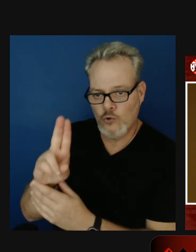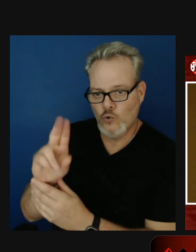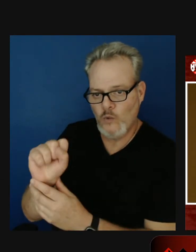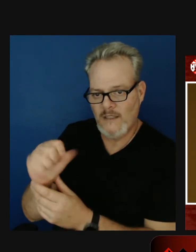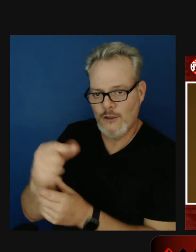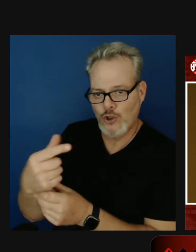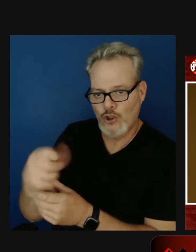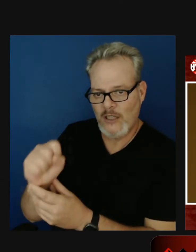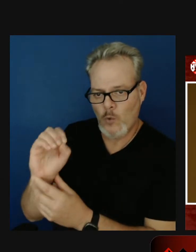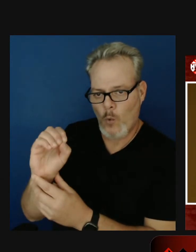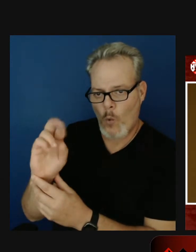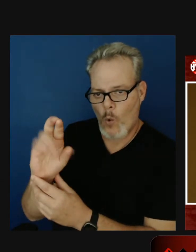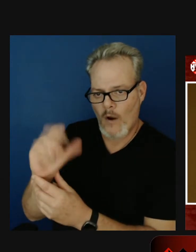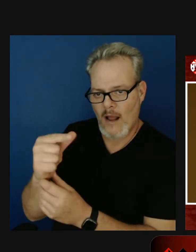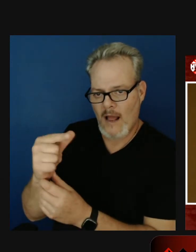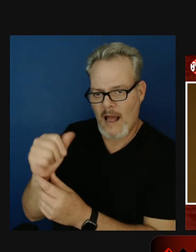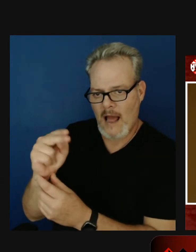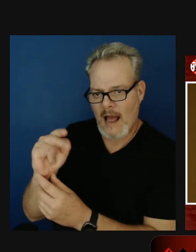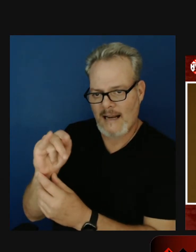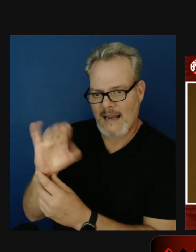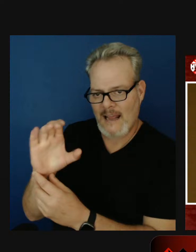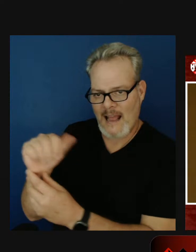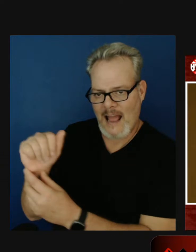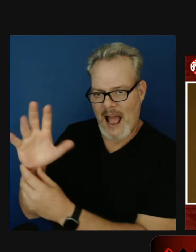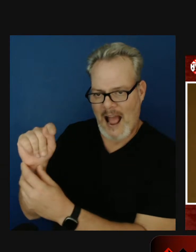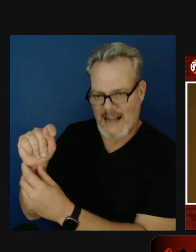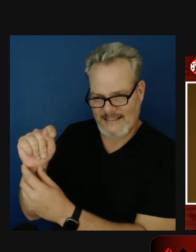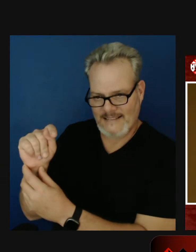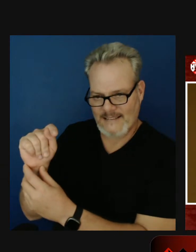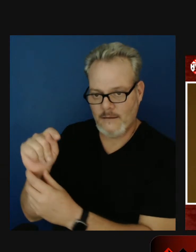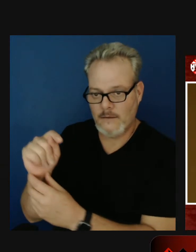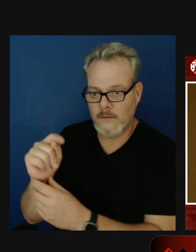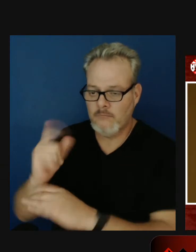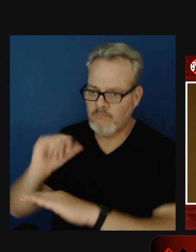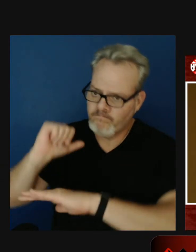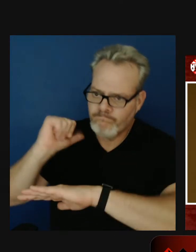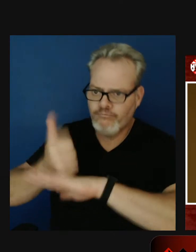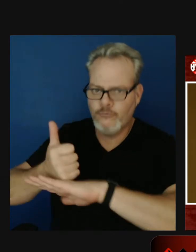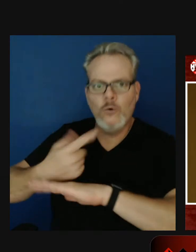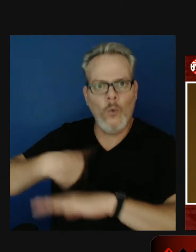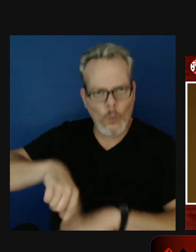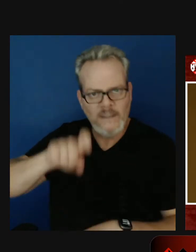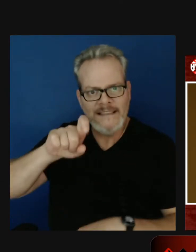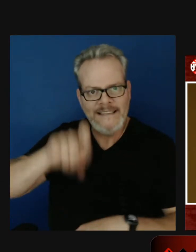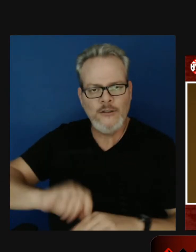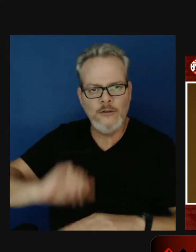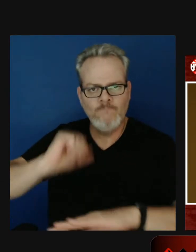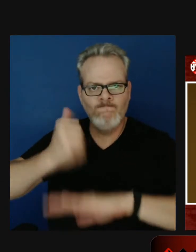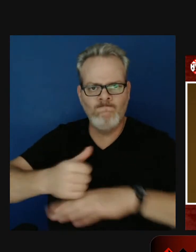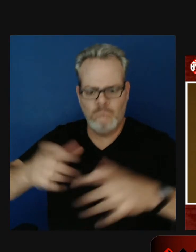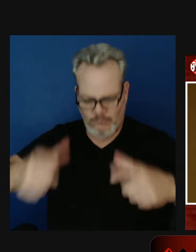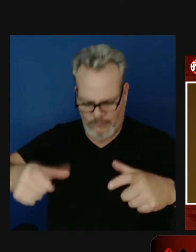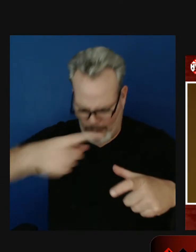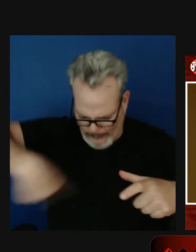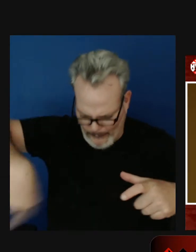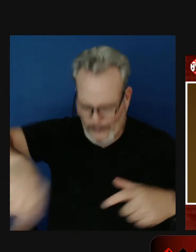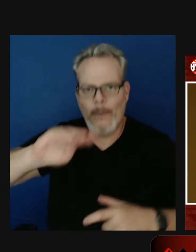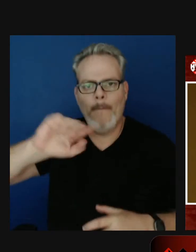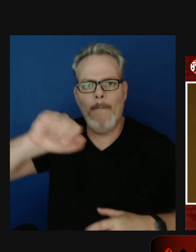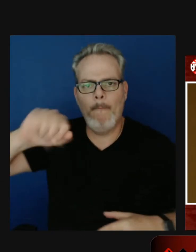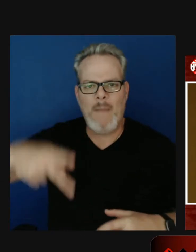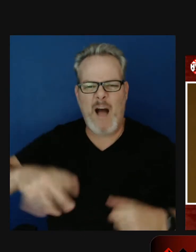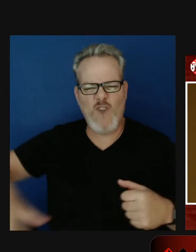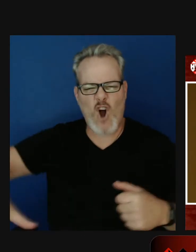he took this and latched onto it, and he's like, we need to map the entire US and find out what resources we have.